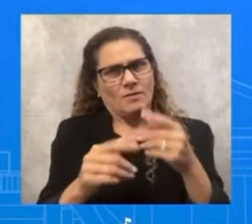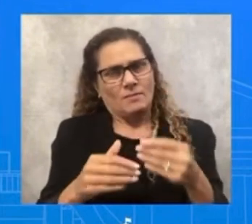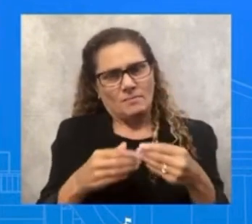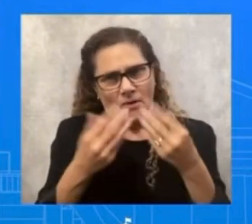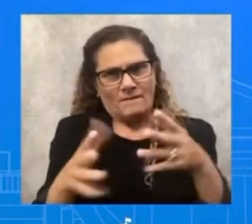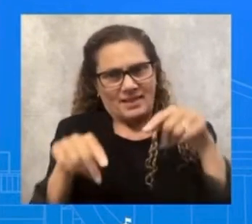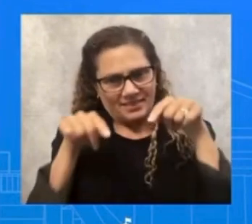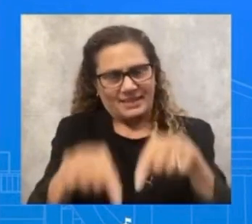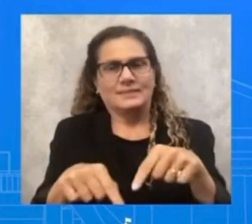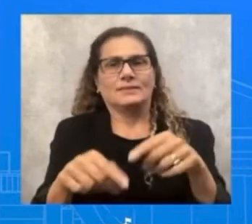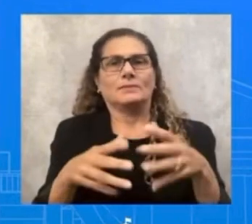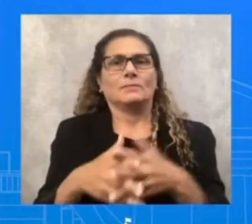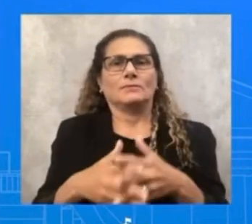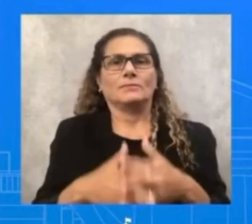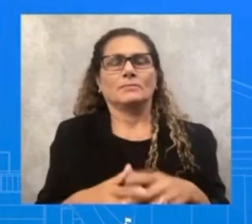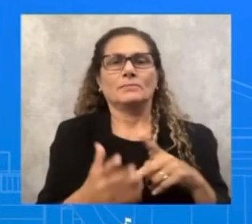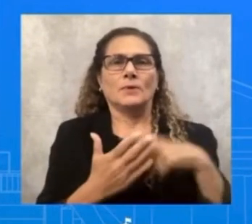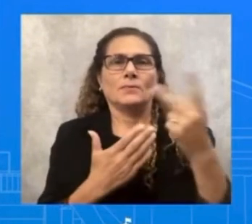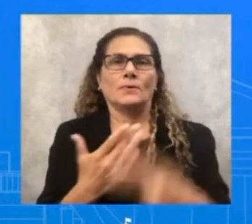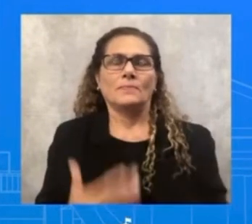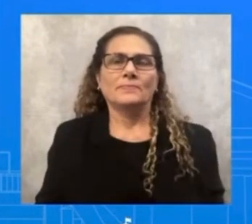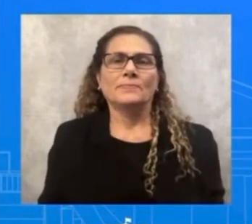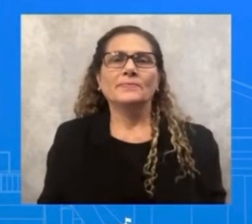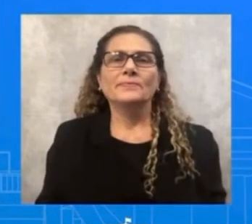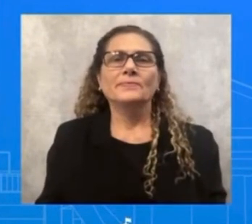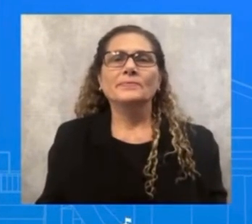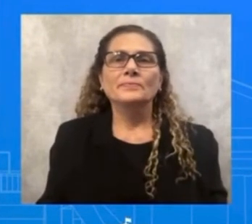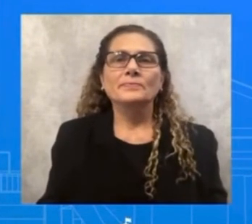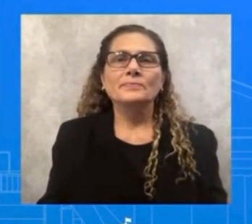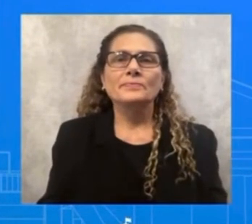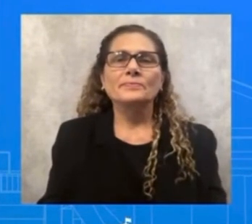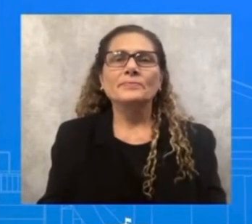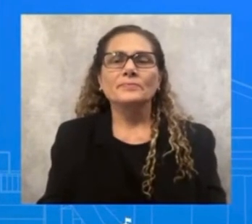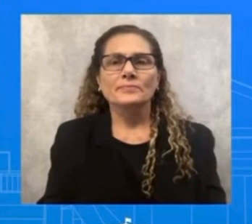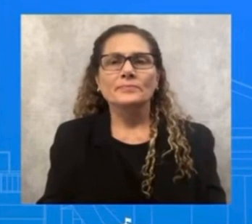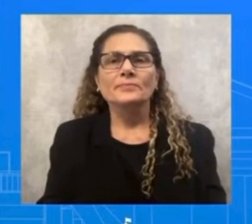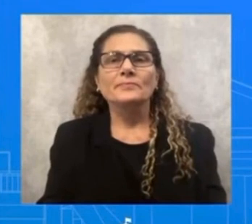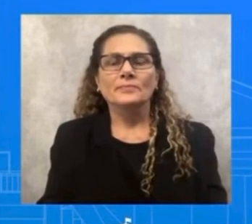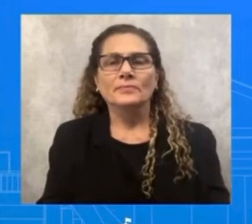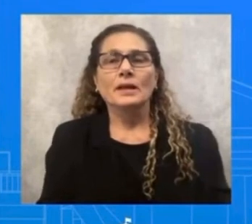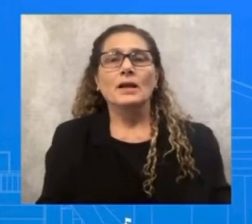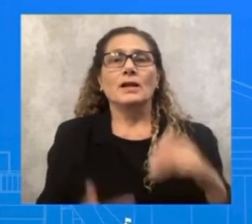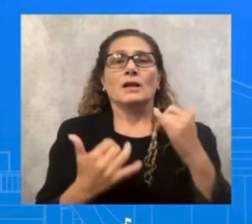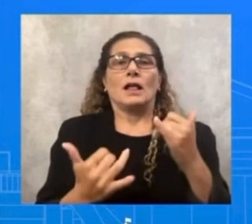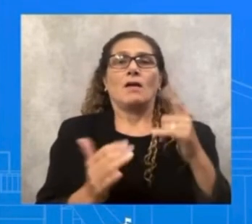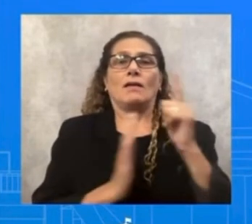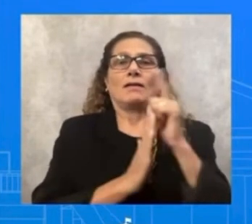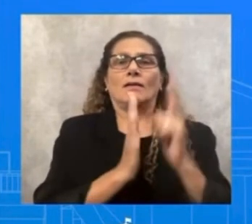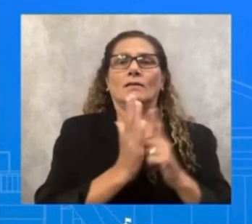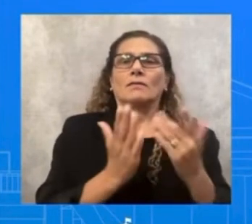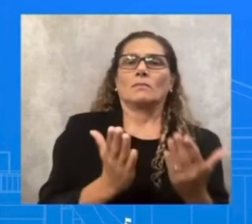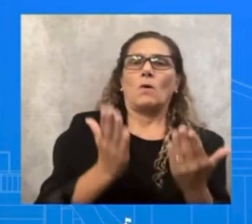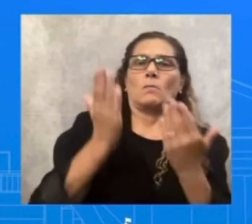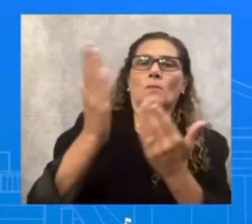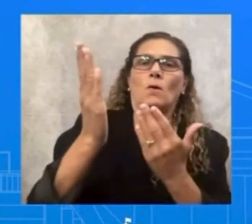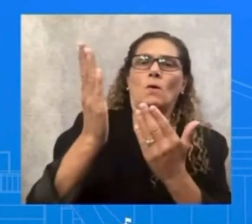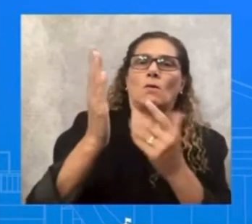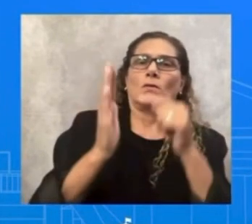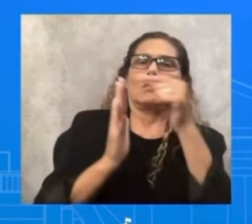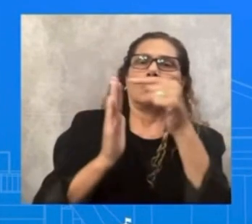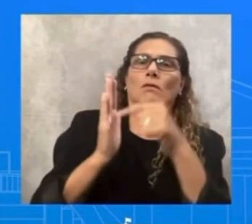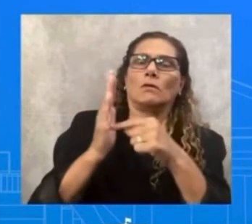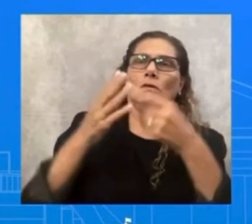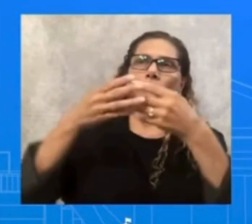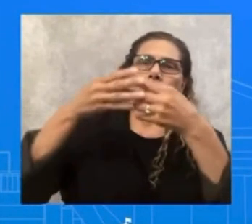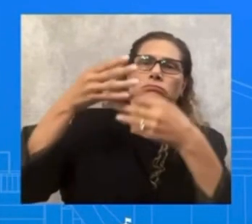The initial legislation that was proposed by the president was obviously a lot more expansive than what became the final product. It included, you know,